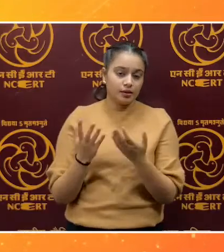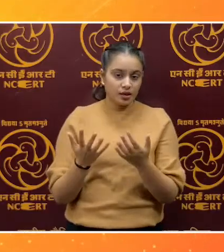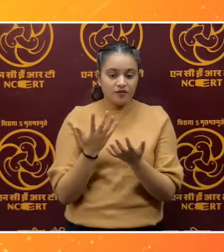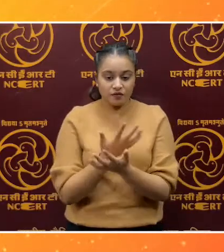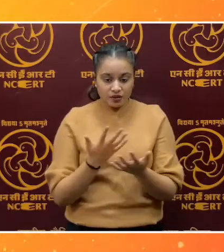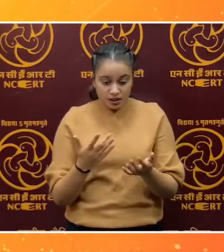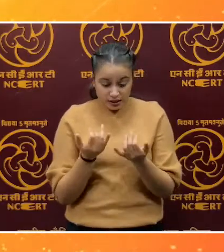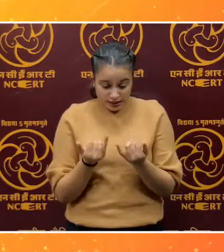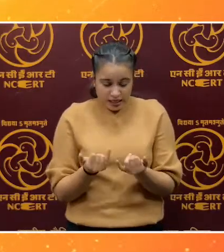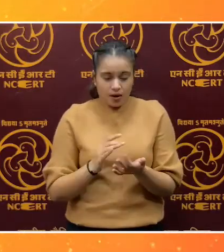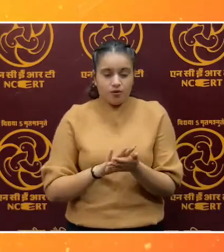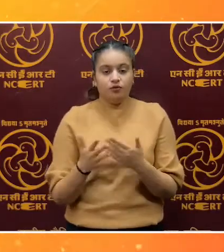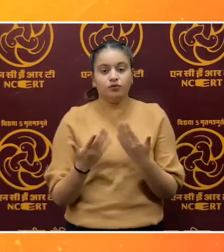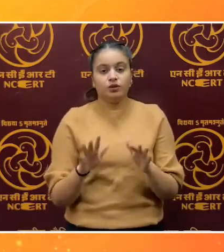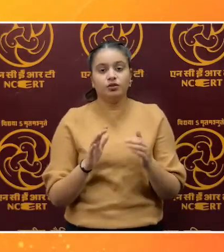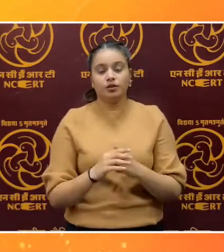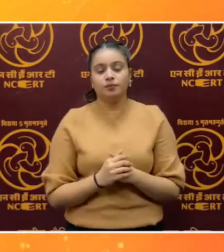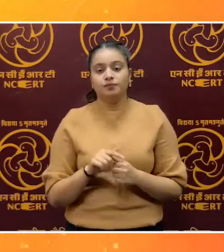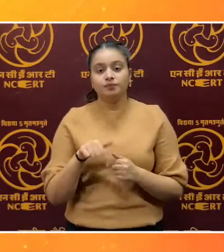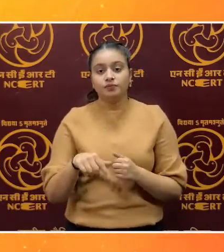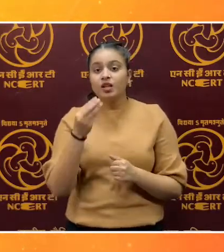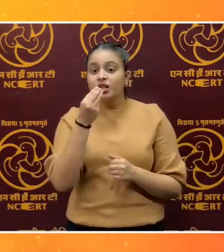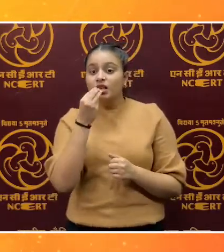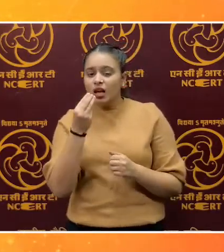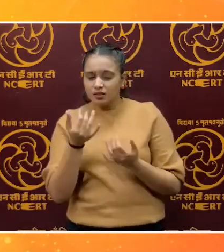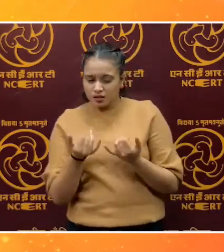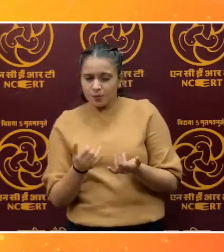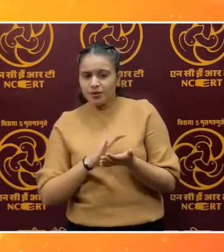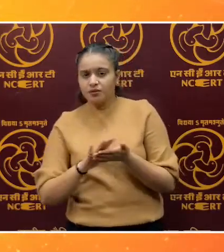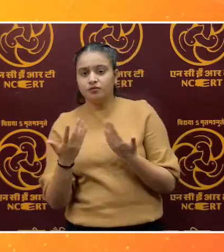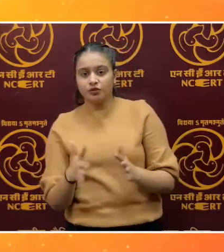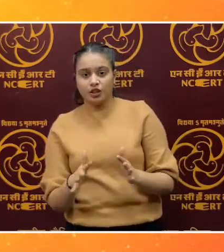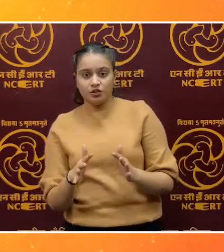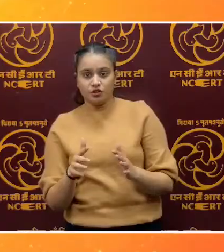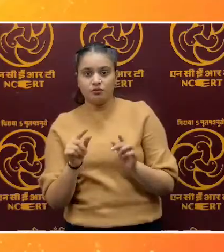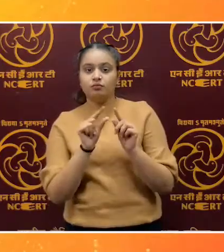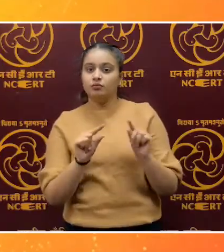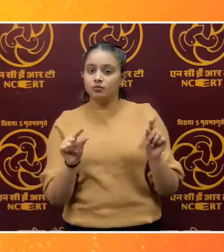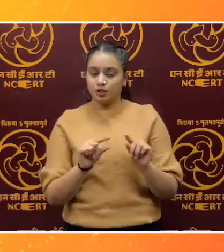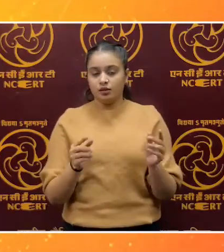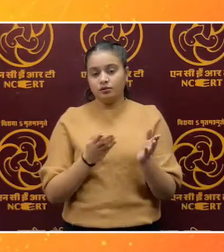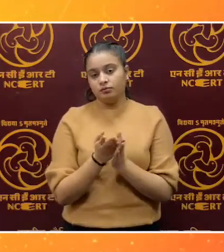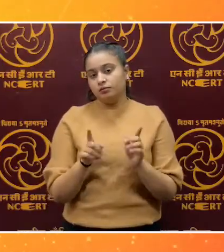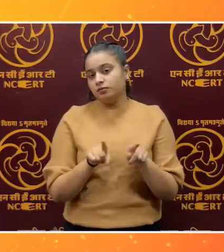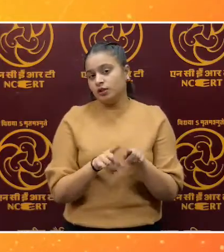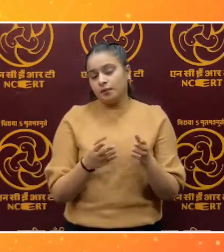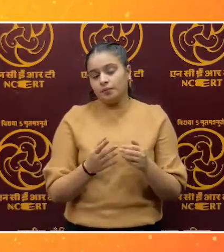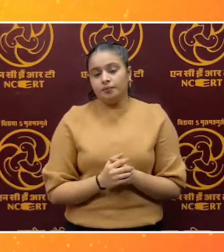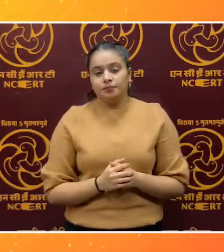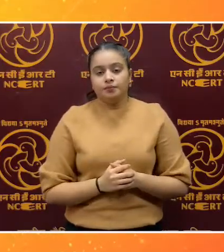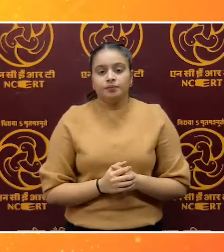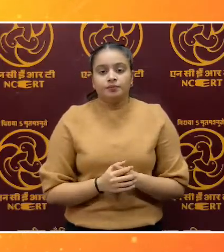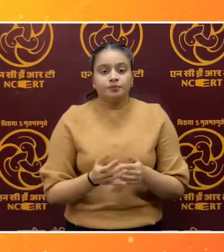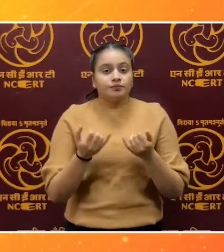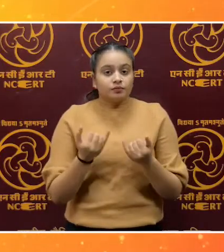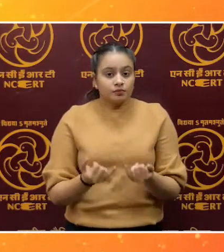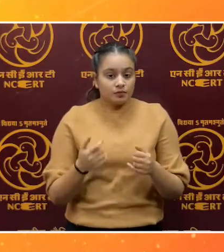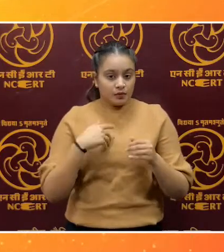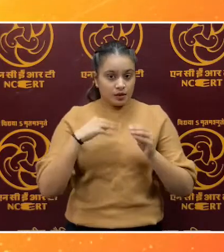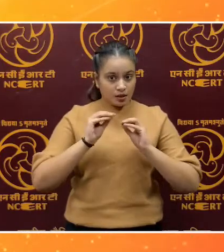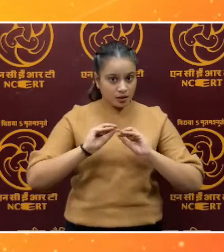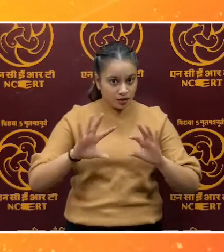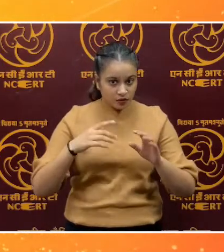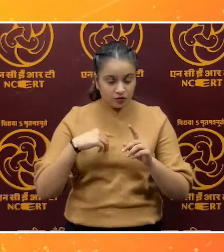is just finished. I just had my lunch, that way, right? So now here, now I'll tell you